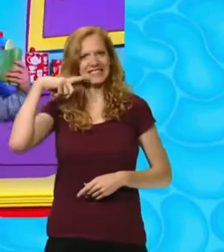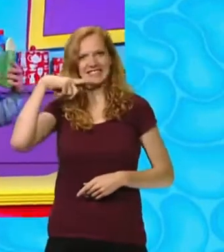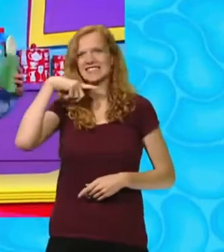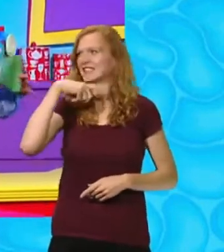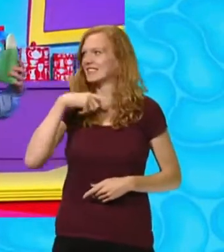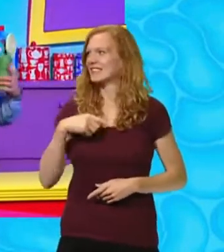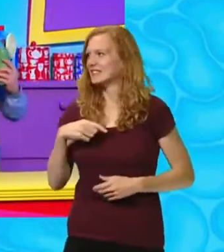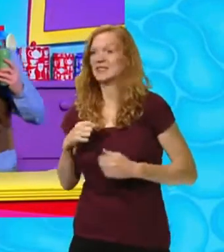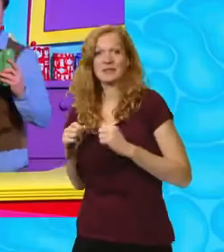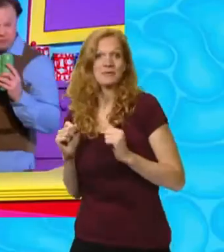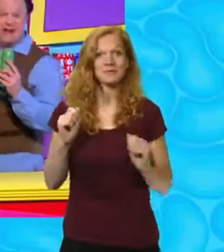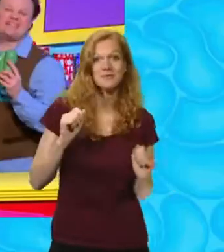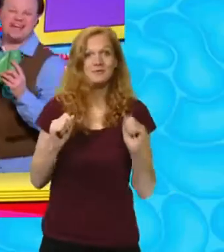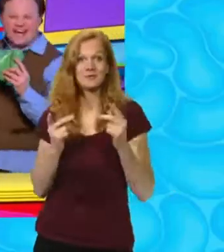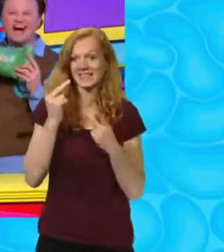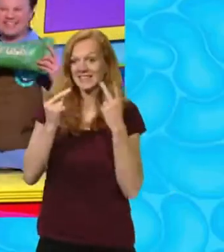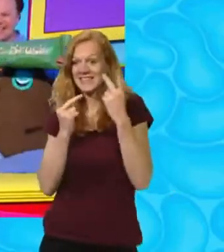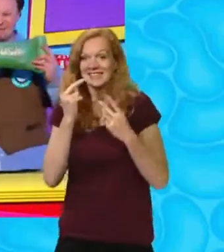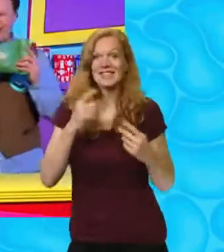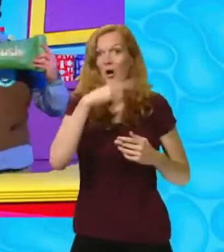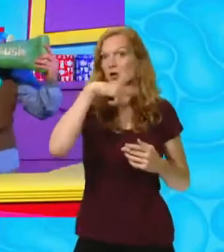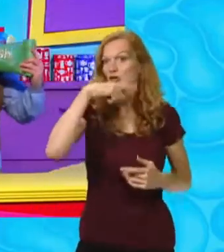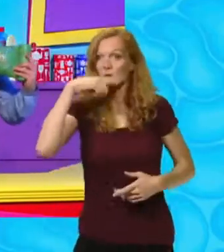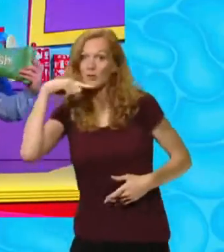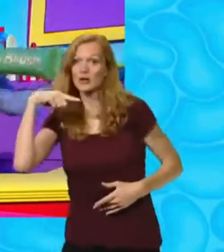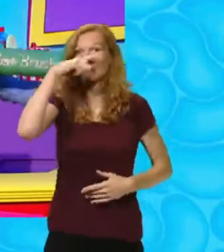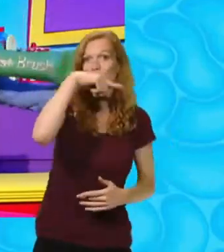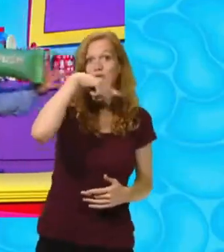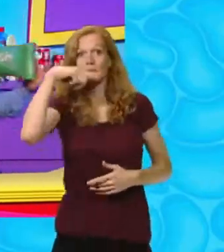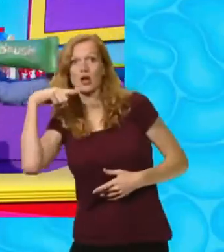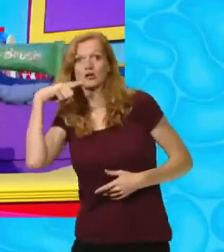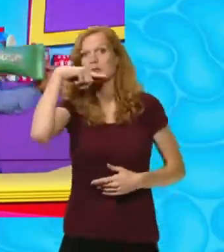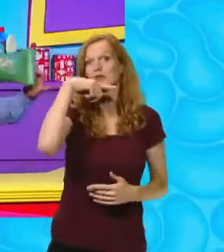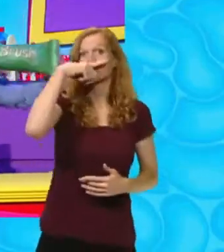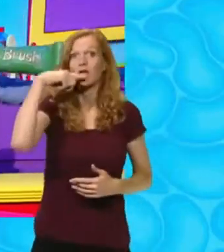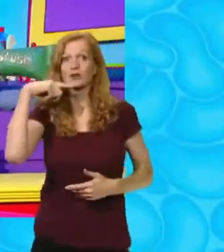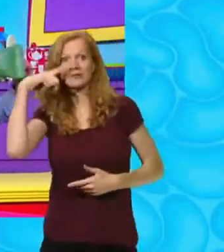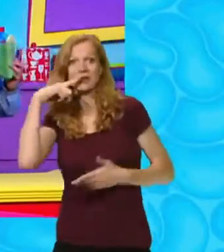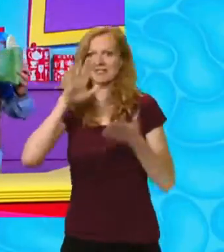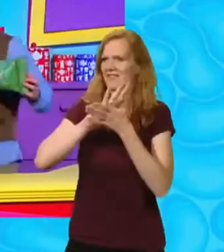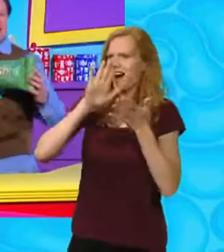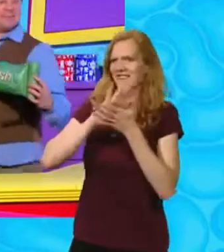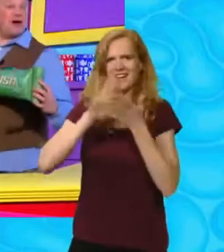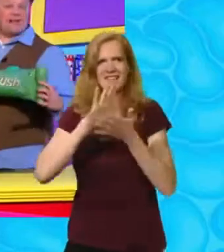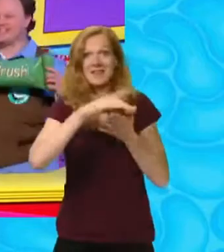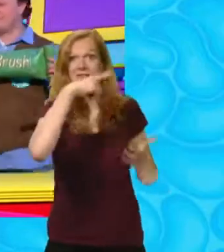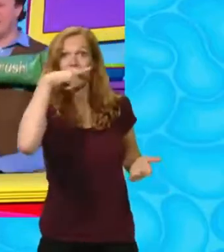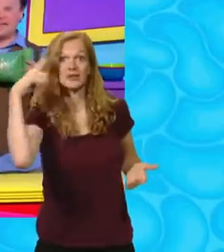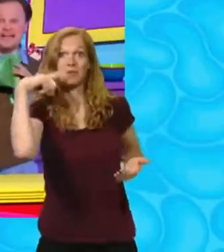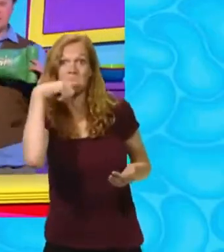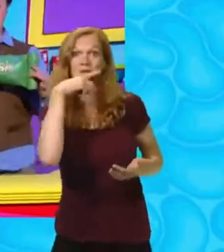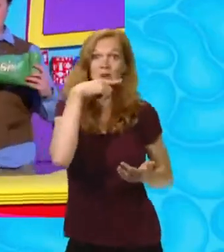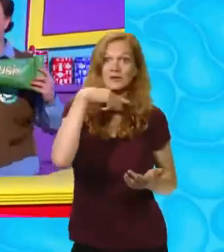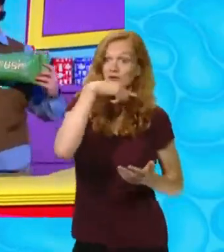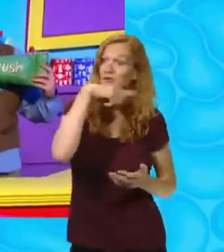go. Just Brush. Just Brush. Just Brush. Just Brush. It's lots of fun to do. Just Brush. Just